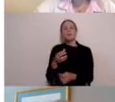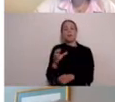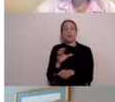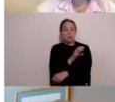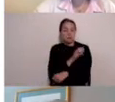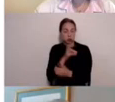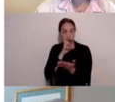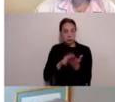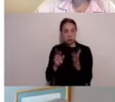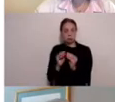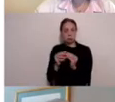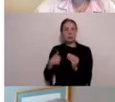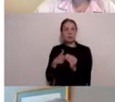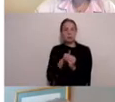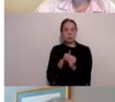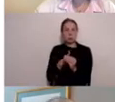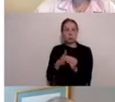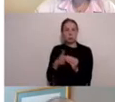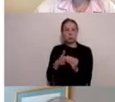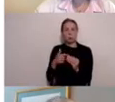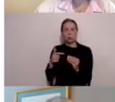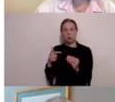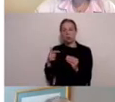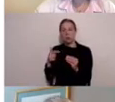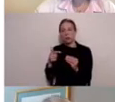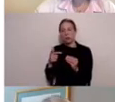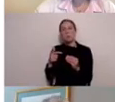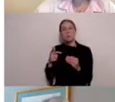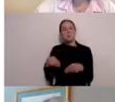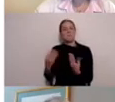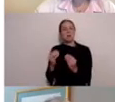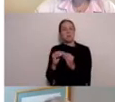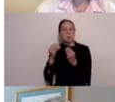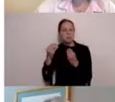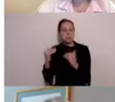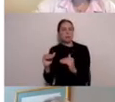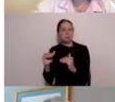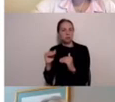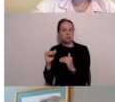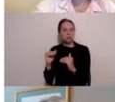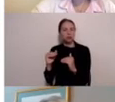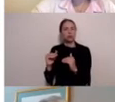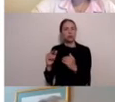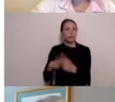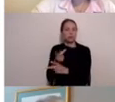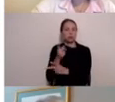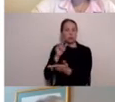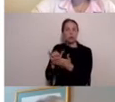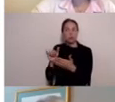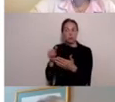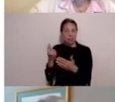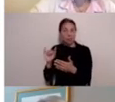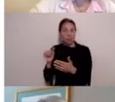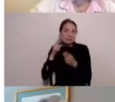And knock on some big wood, those went off very well, and we're so pleased. Next